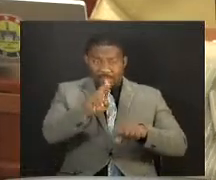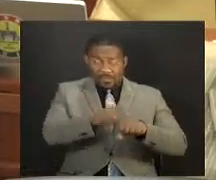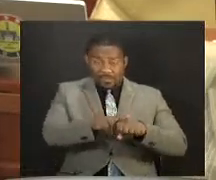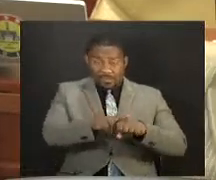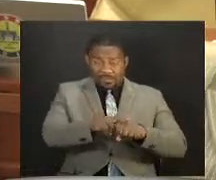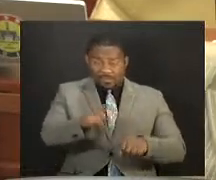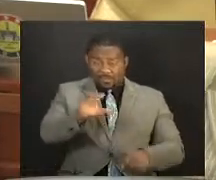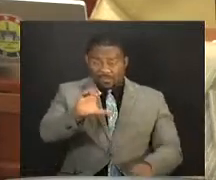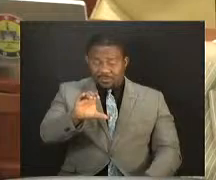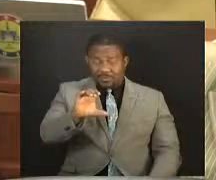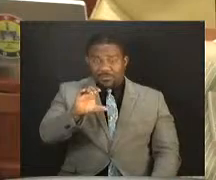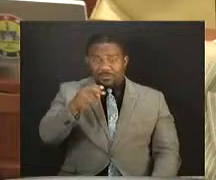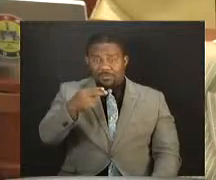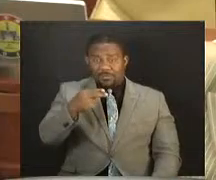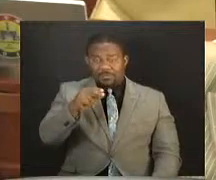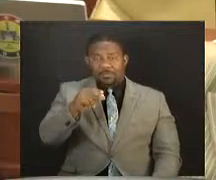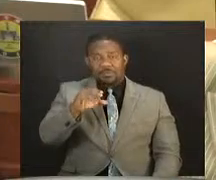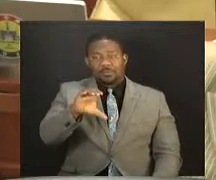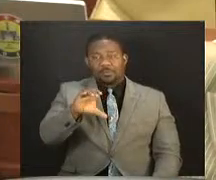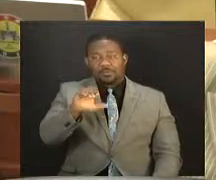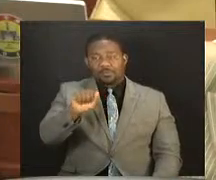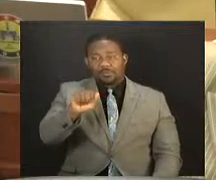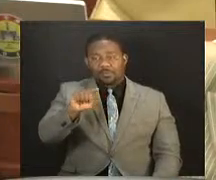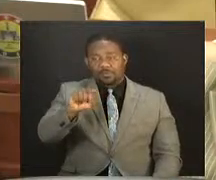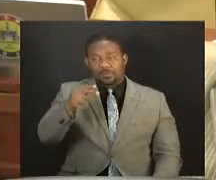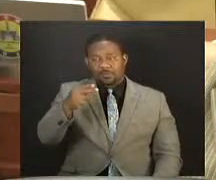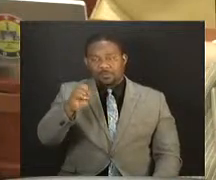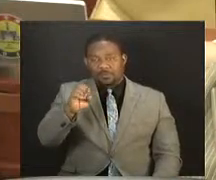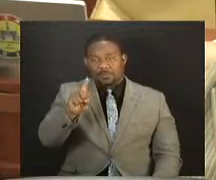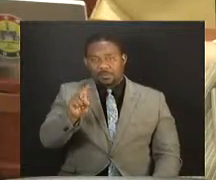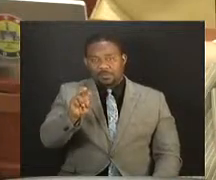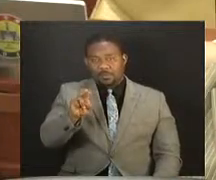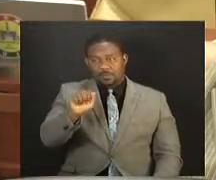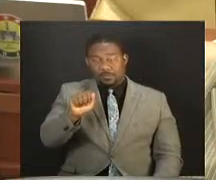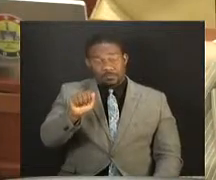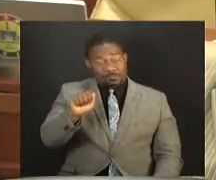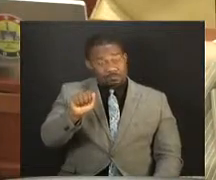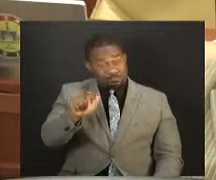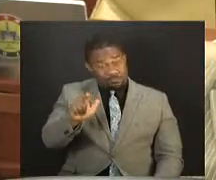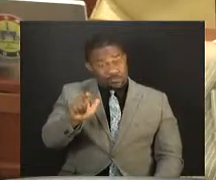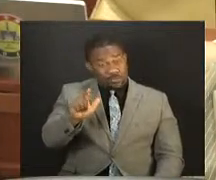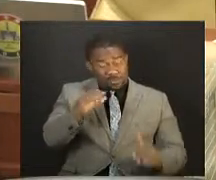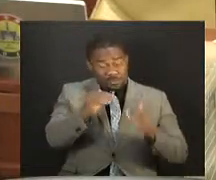listen to me, where the figure was a moving target?